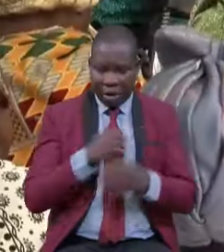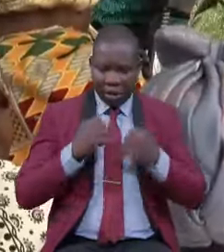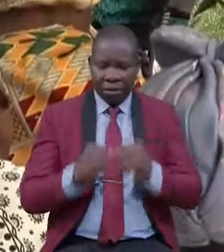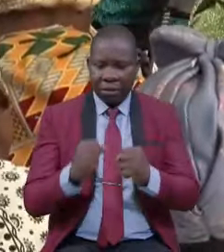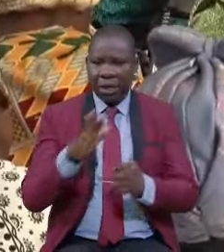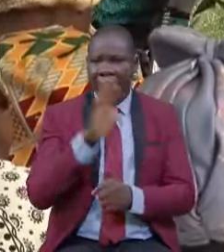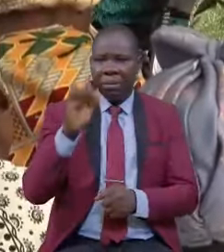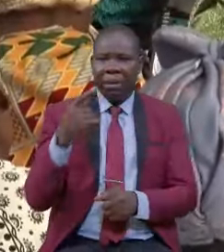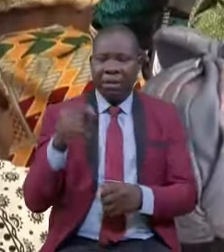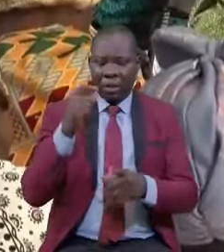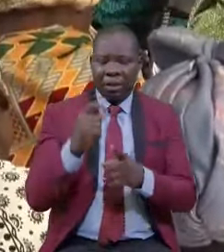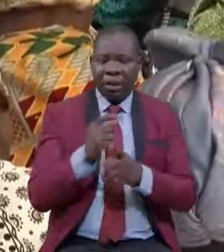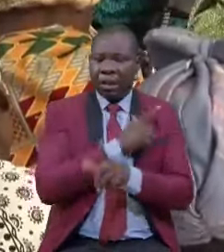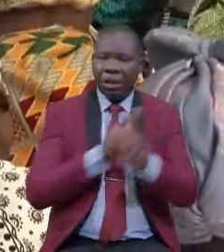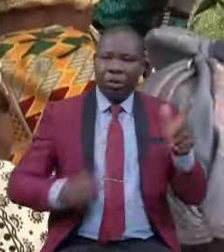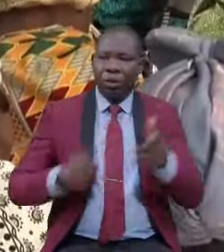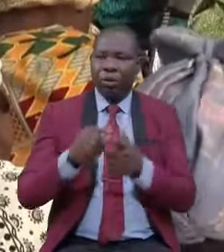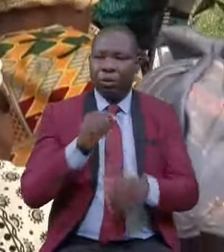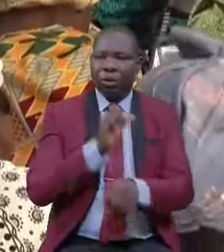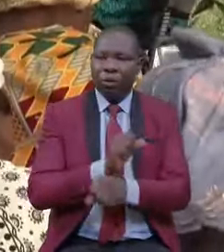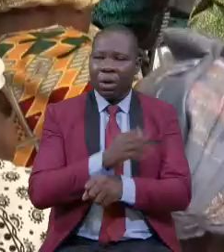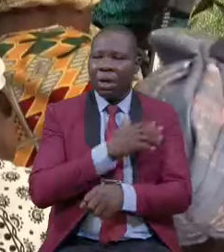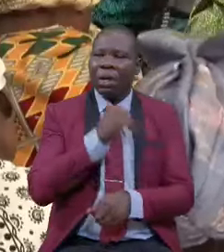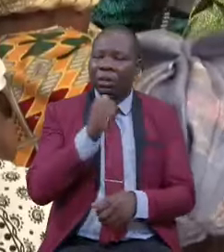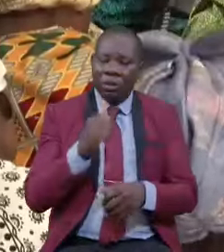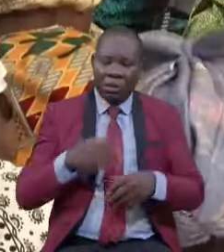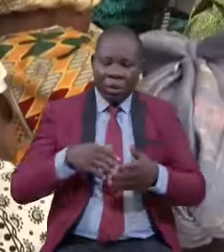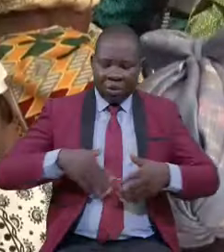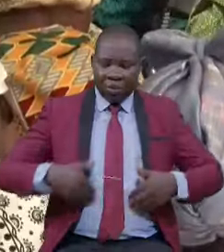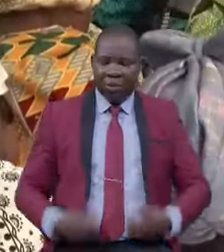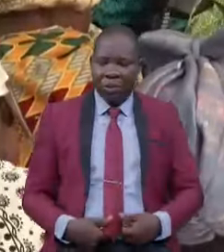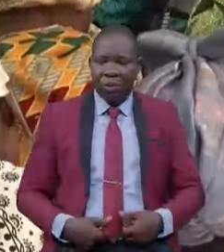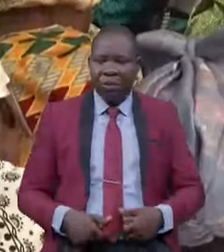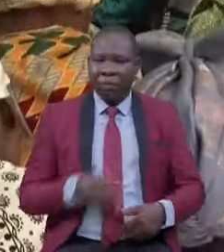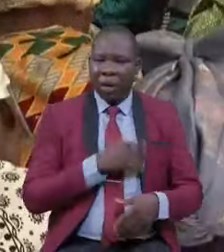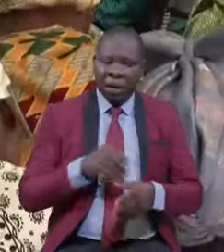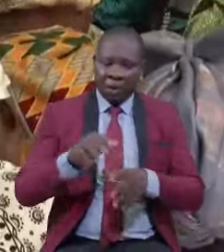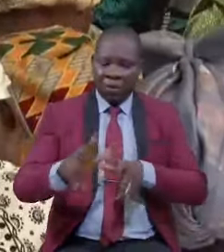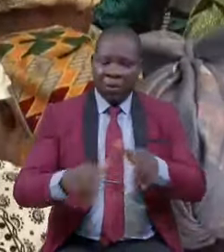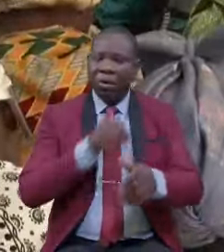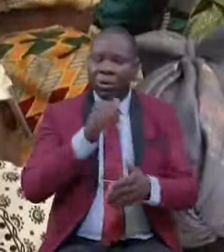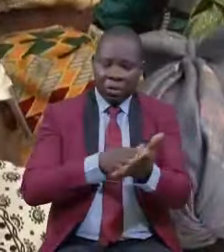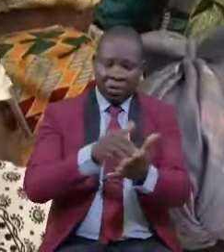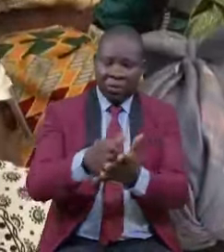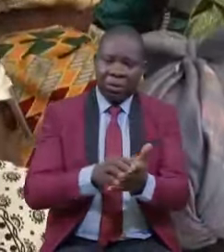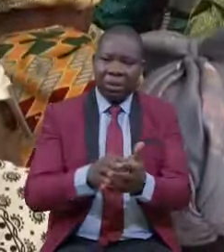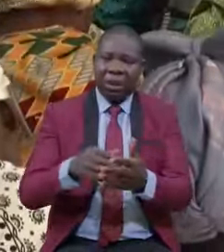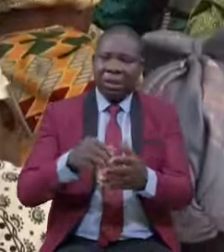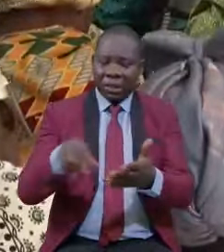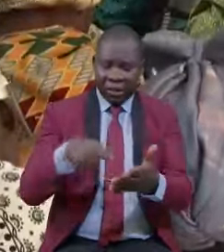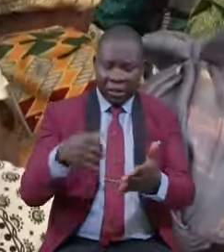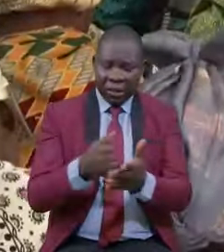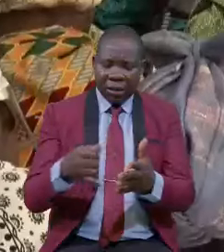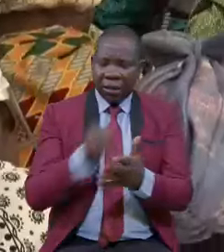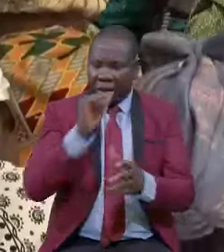you run and you are not fainting. Read it. It is appointed unto men once to die. But after this,